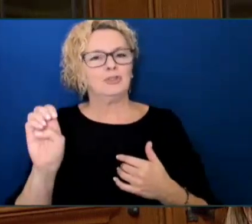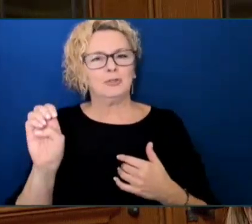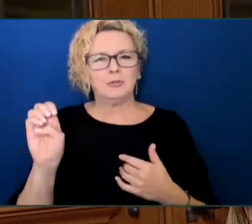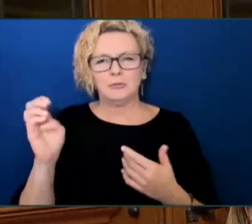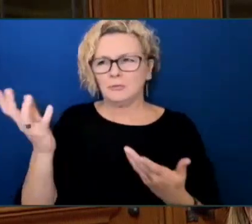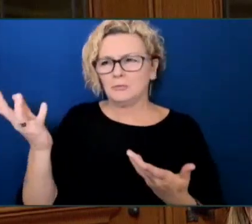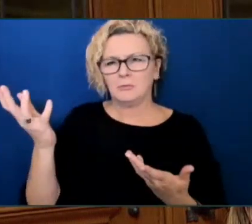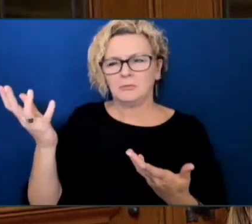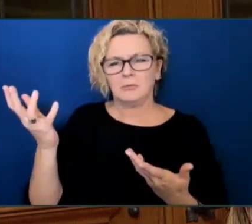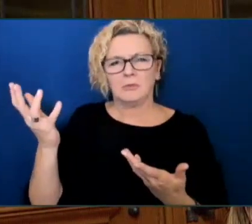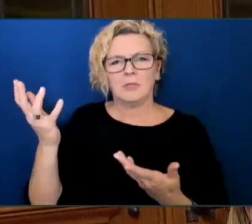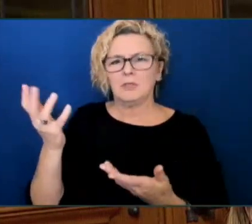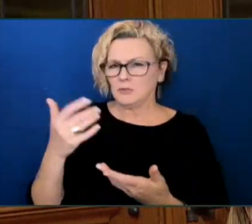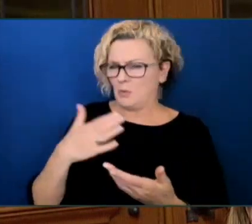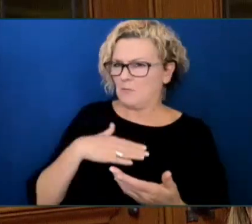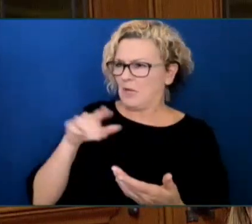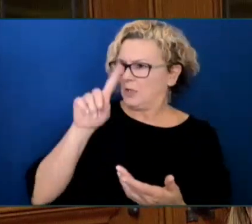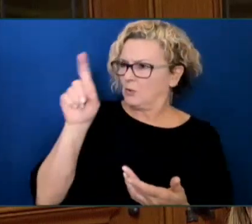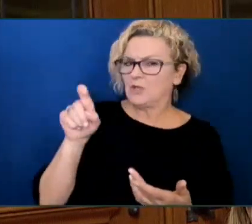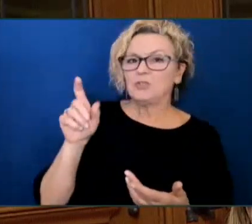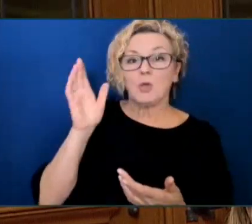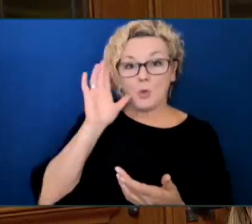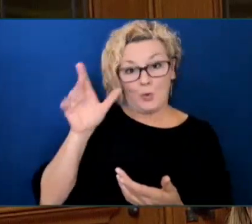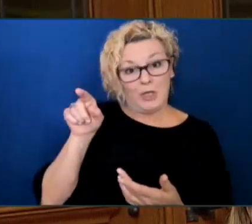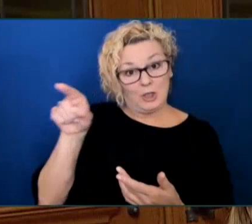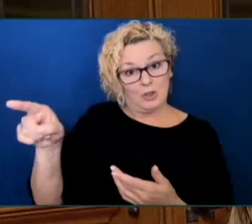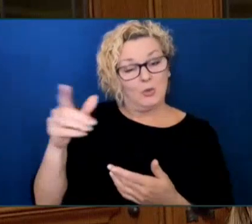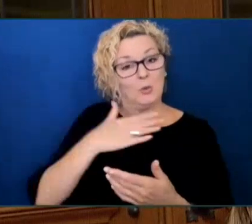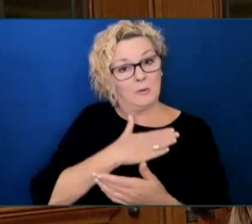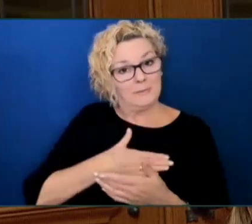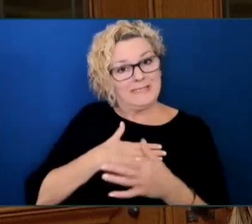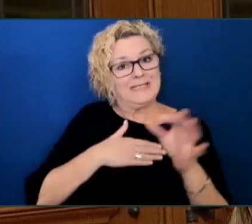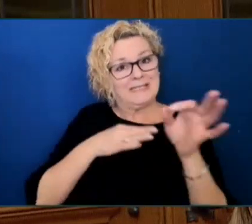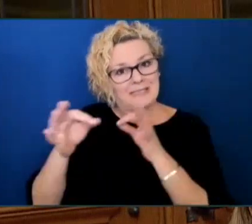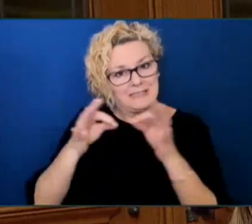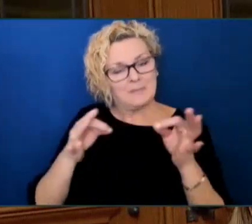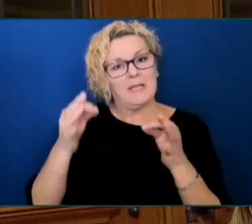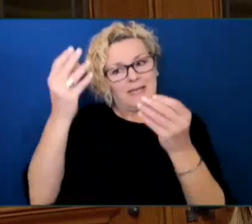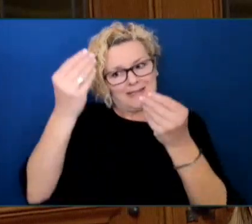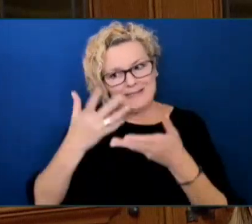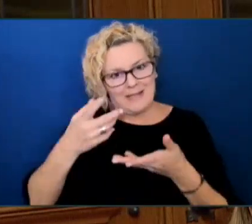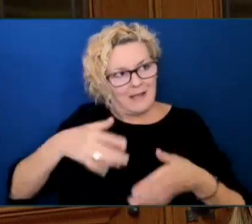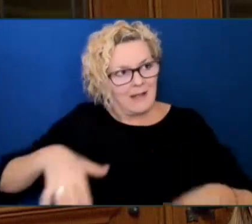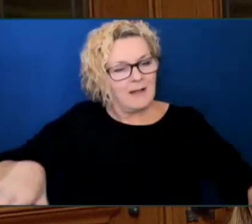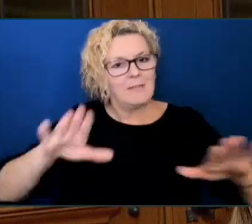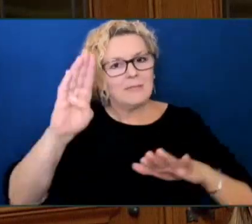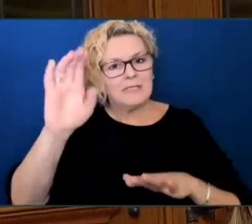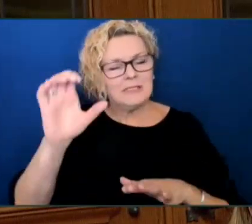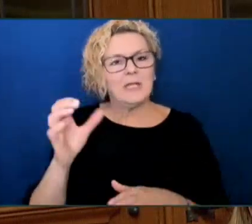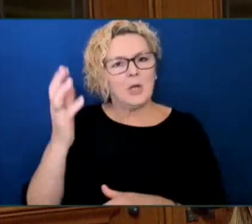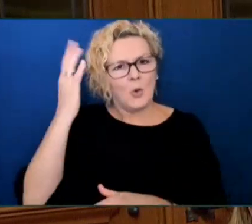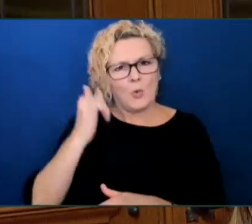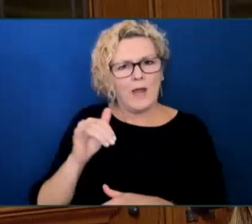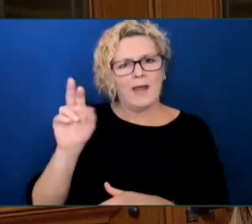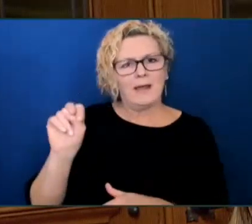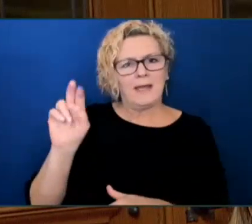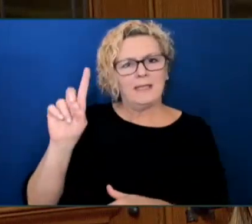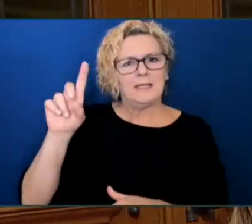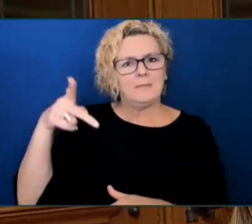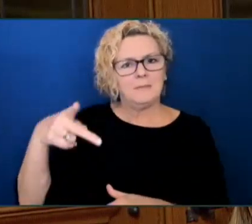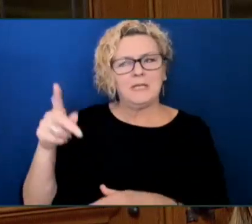to the Premier, will this Premier please explain to British Columbians why this NDP government is claiming that, and I